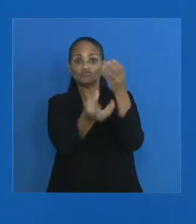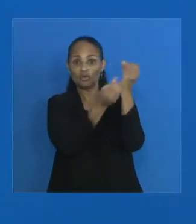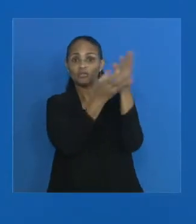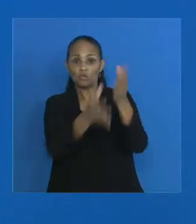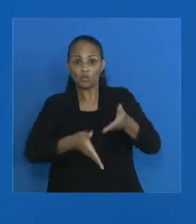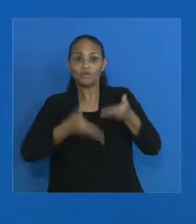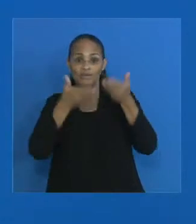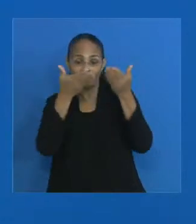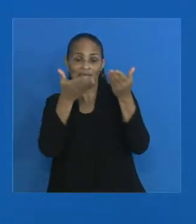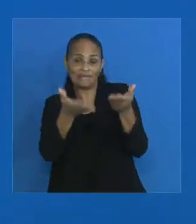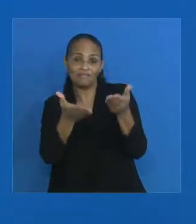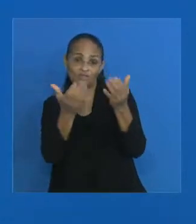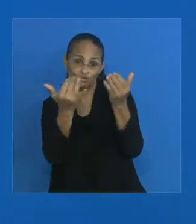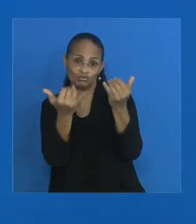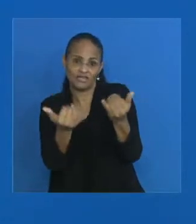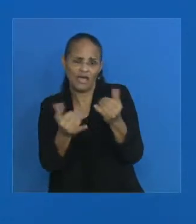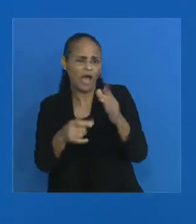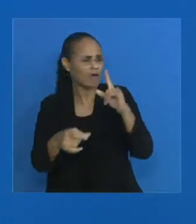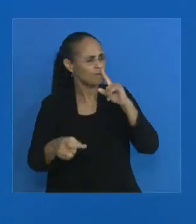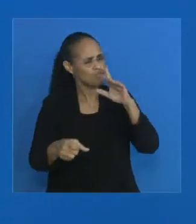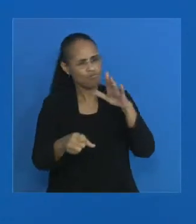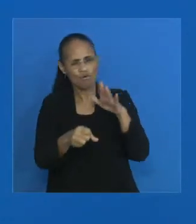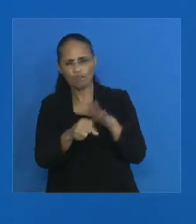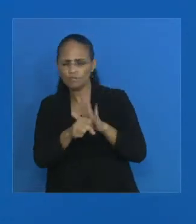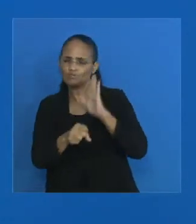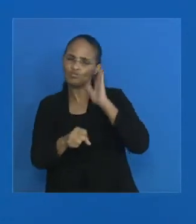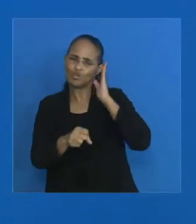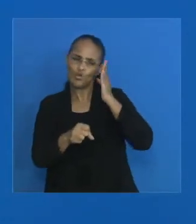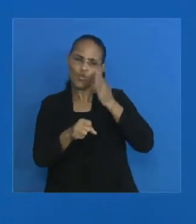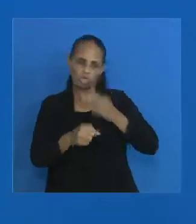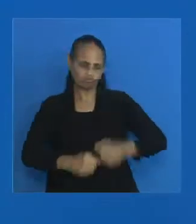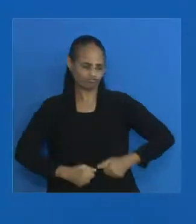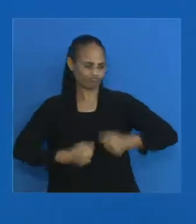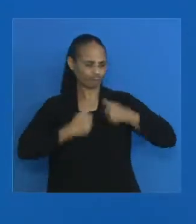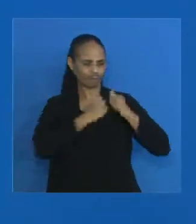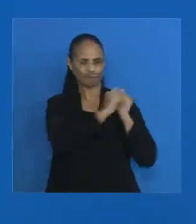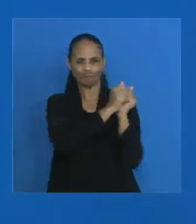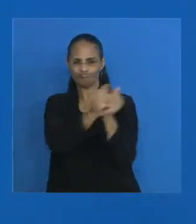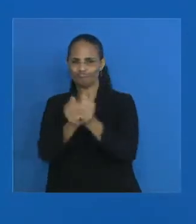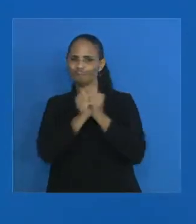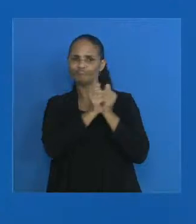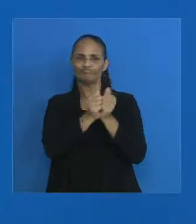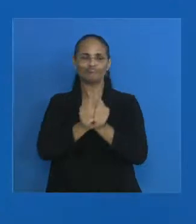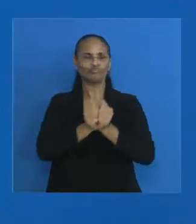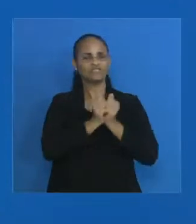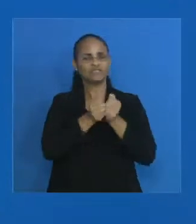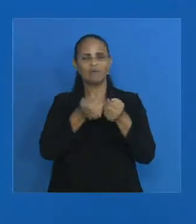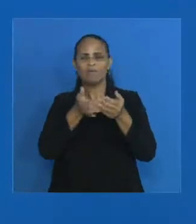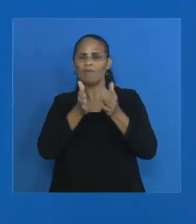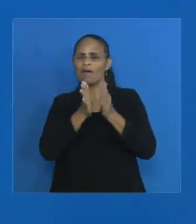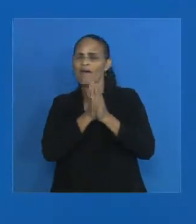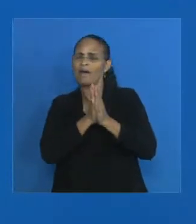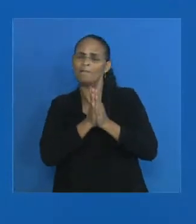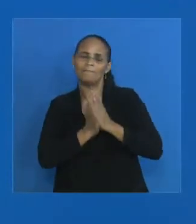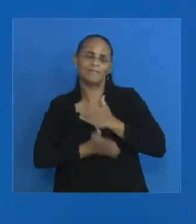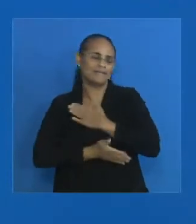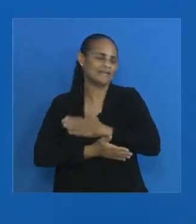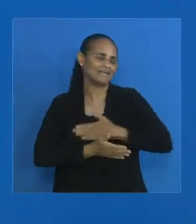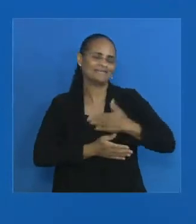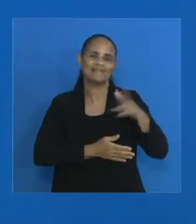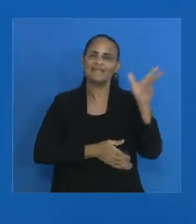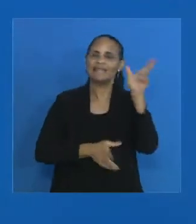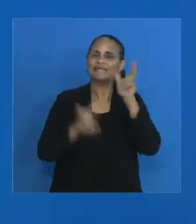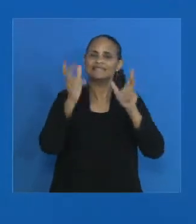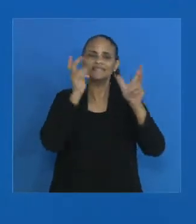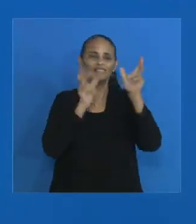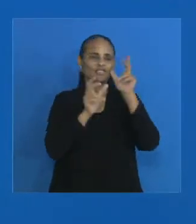today, I promise you we will get through this together. So I'm just asking you if you would please listen to the